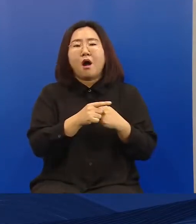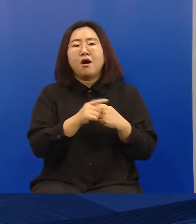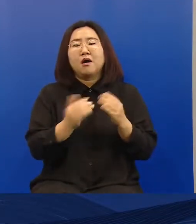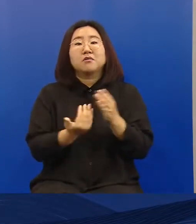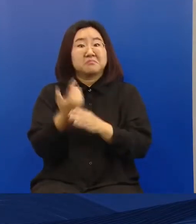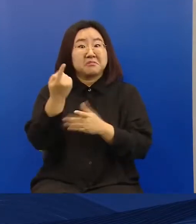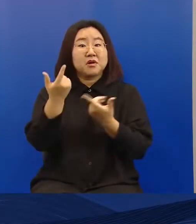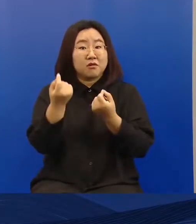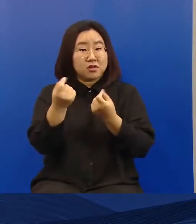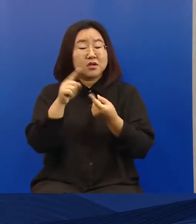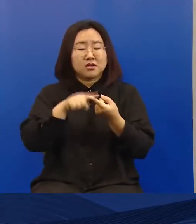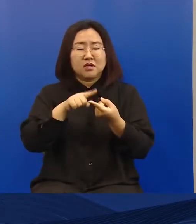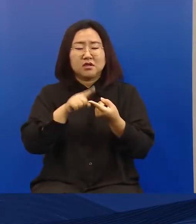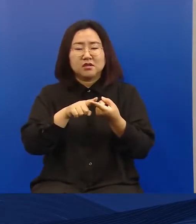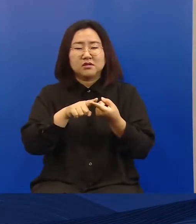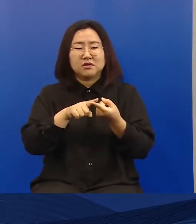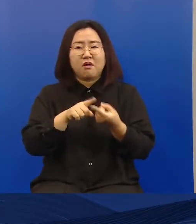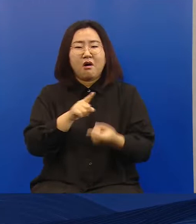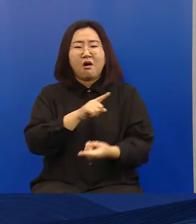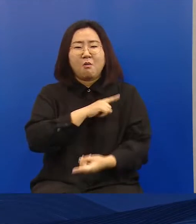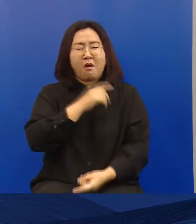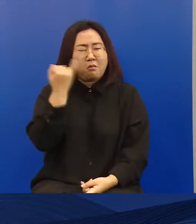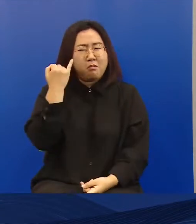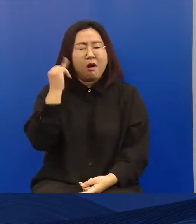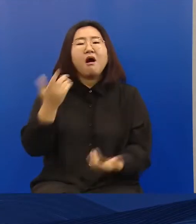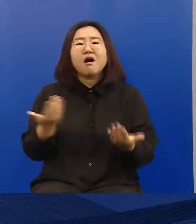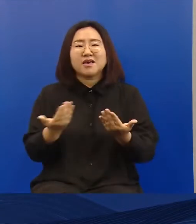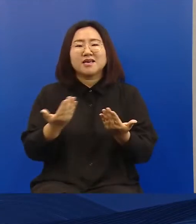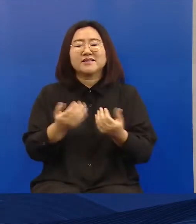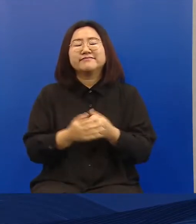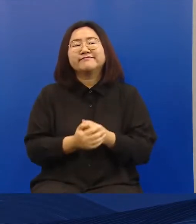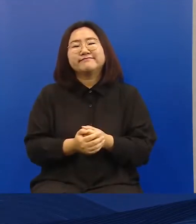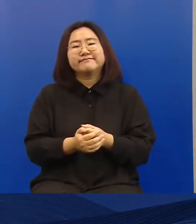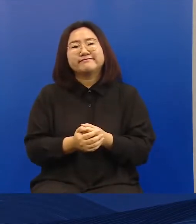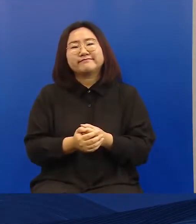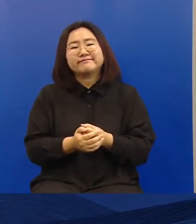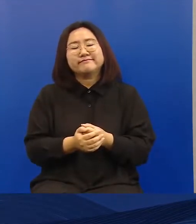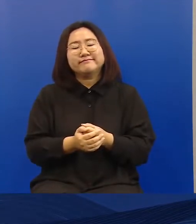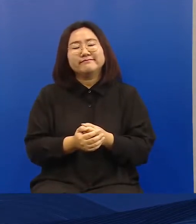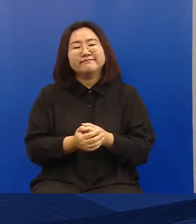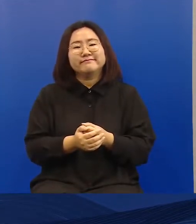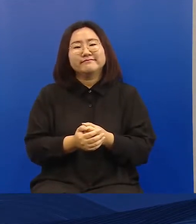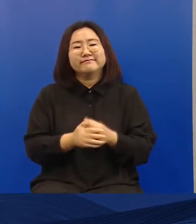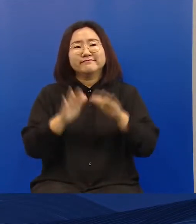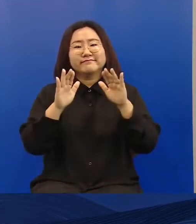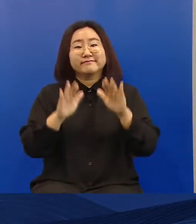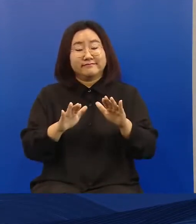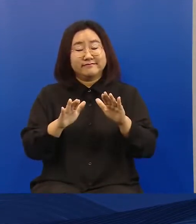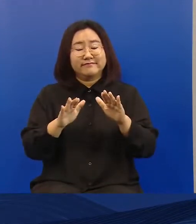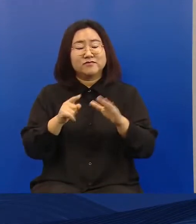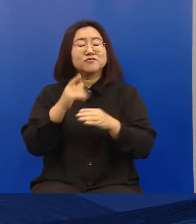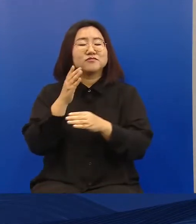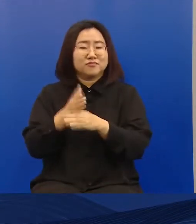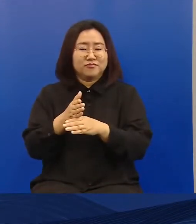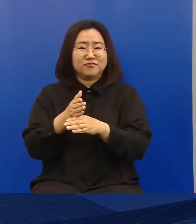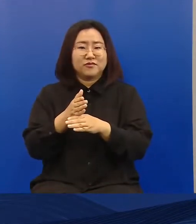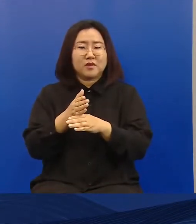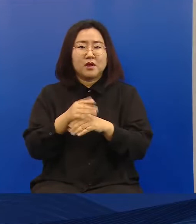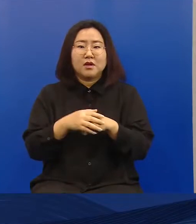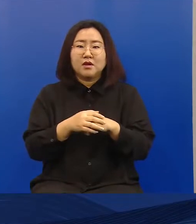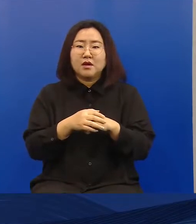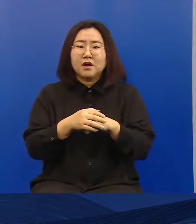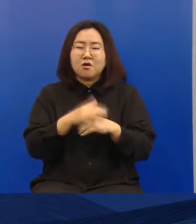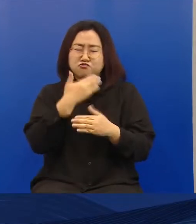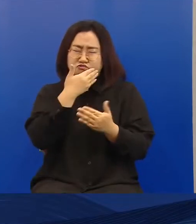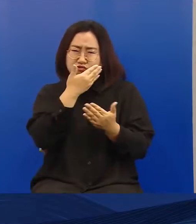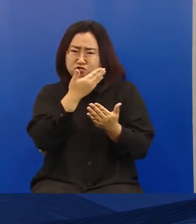to do announcement and we started to talk to them, and it is really a groundbreaking fact, I believe.